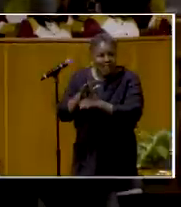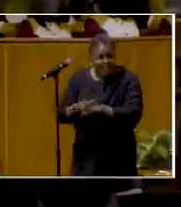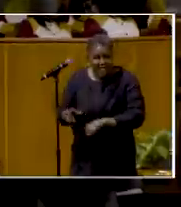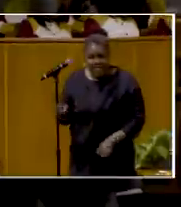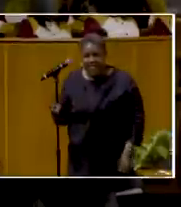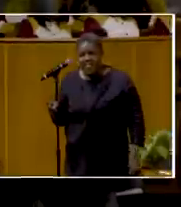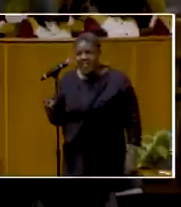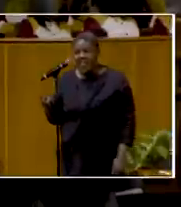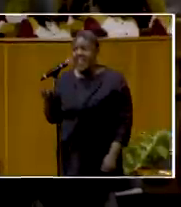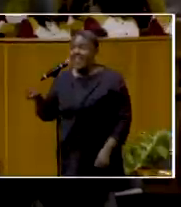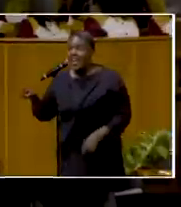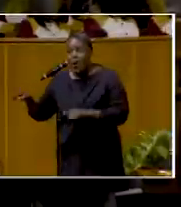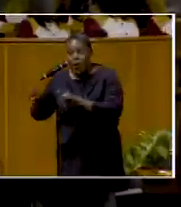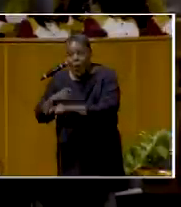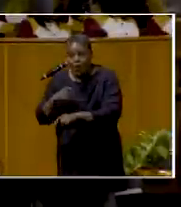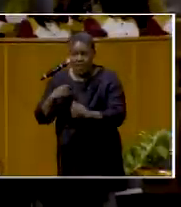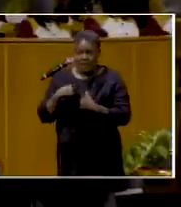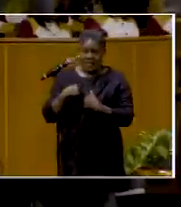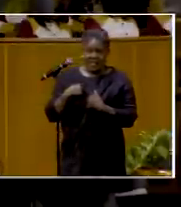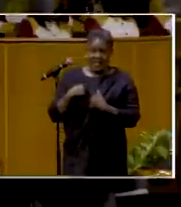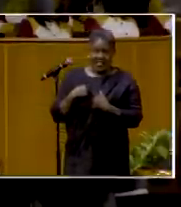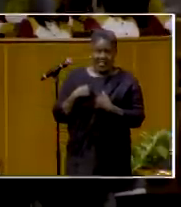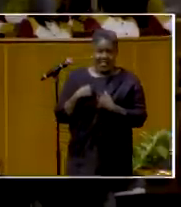that he called me.